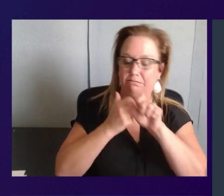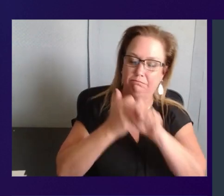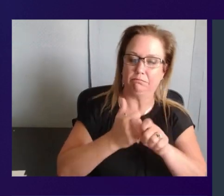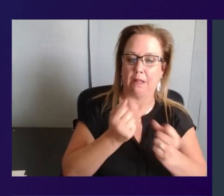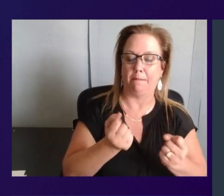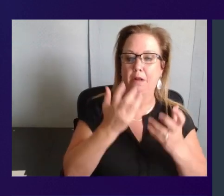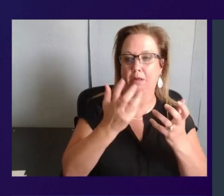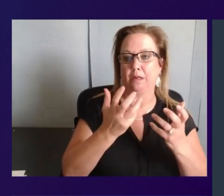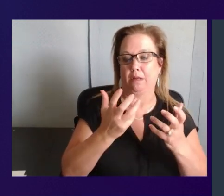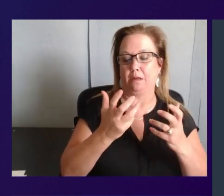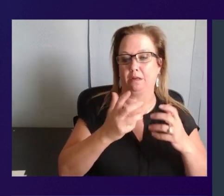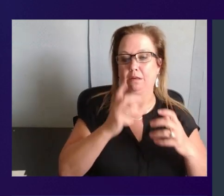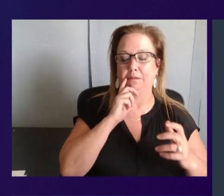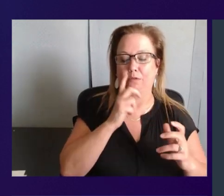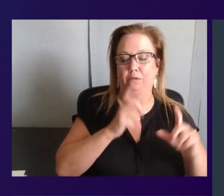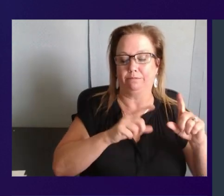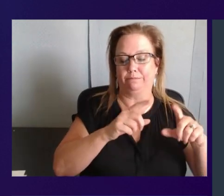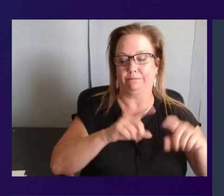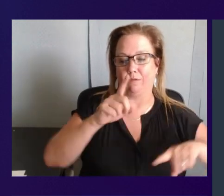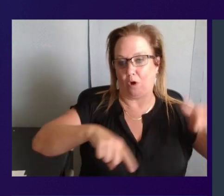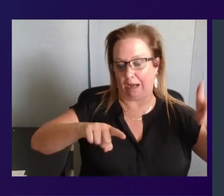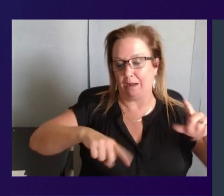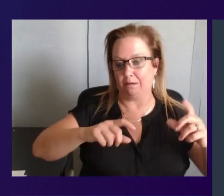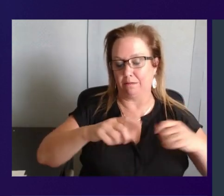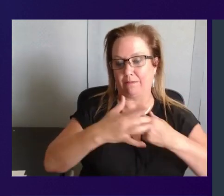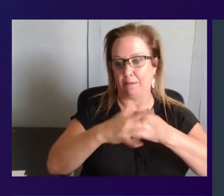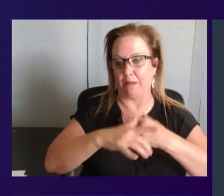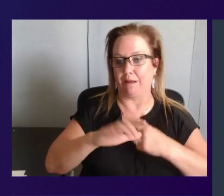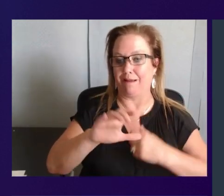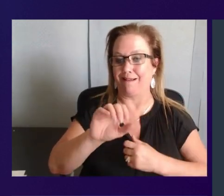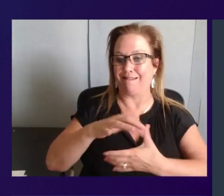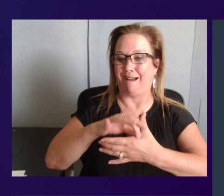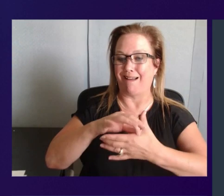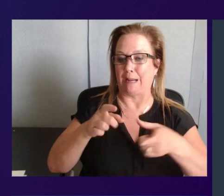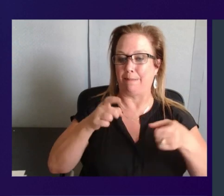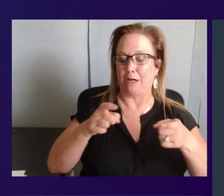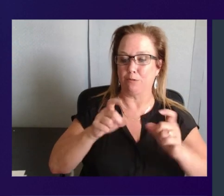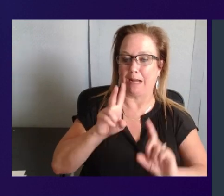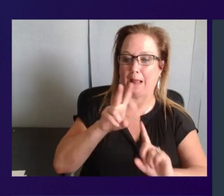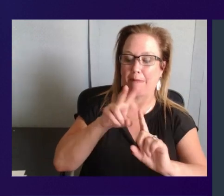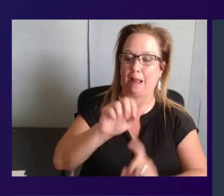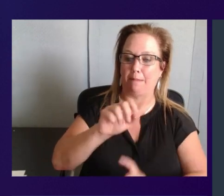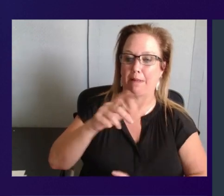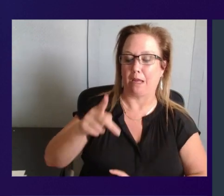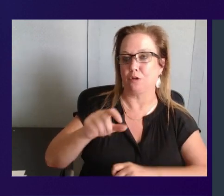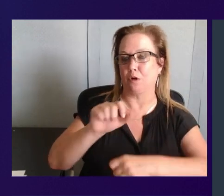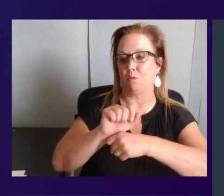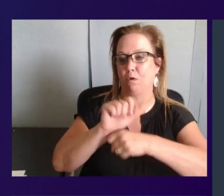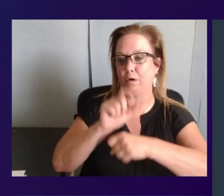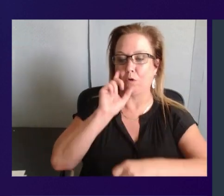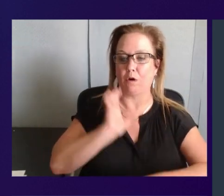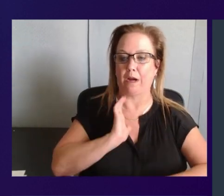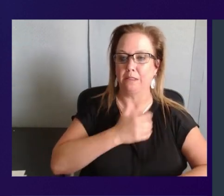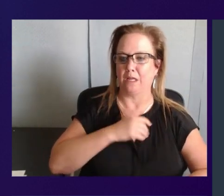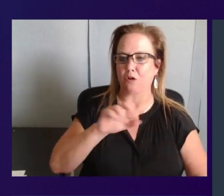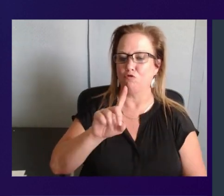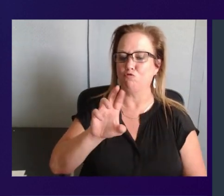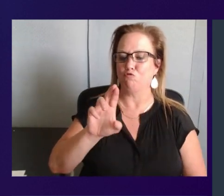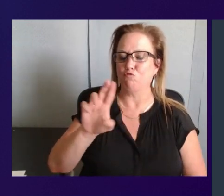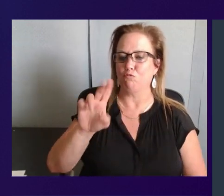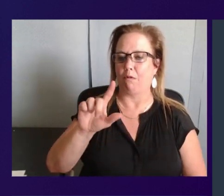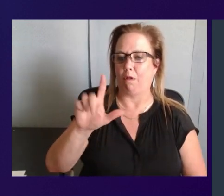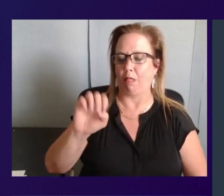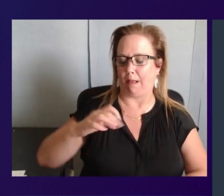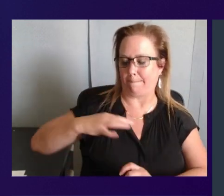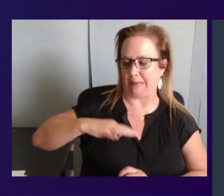AWS availability zones for durability. Content management application like WordPress and Drupal benefit